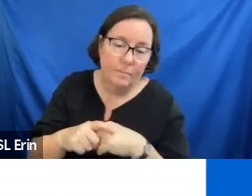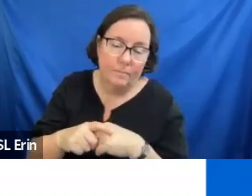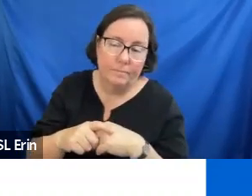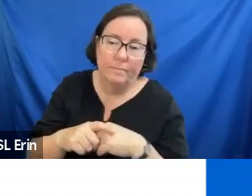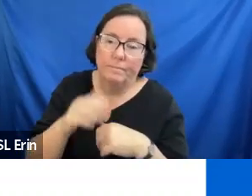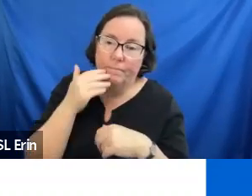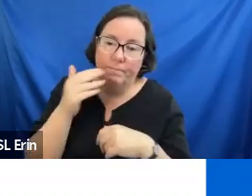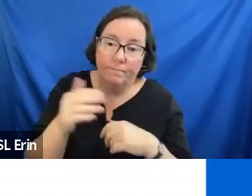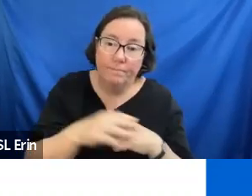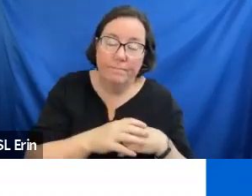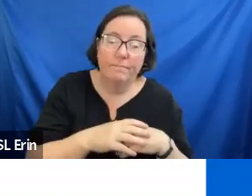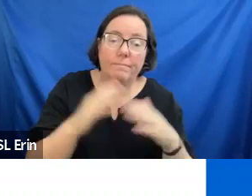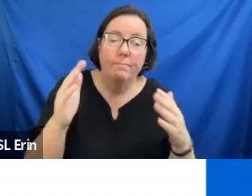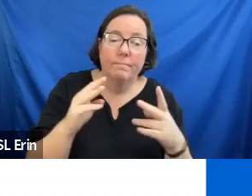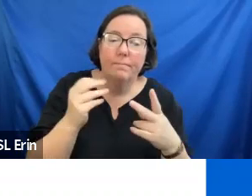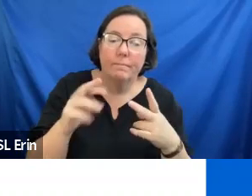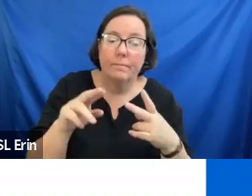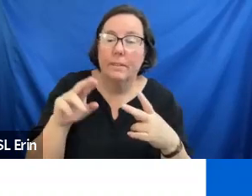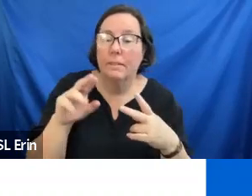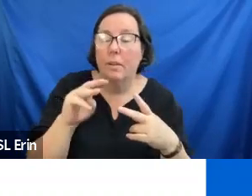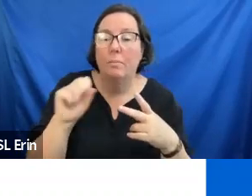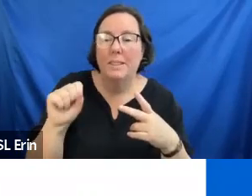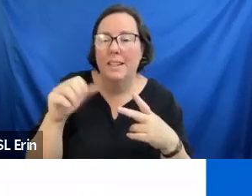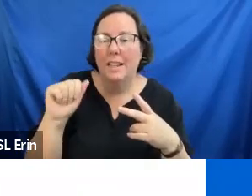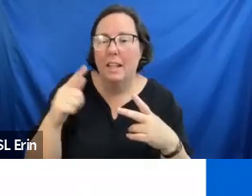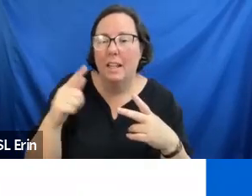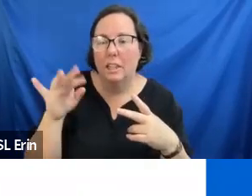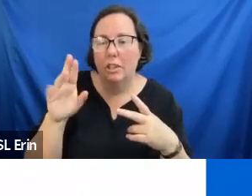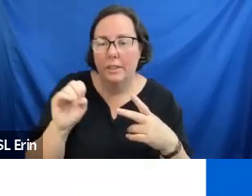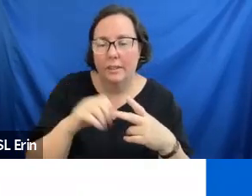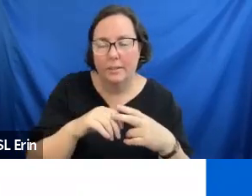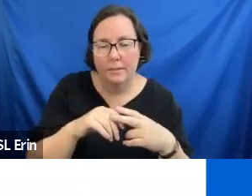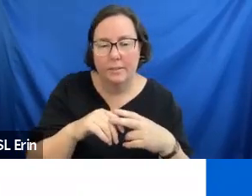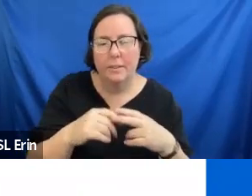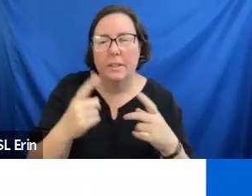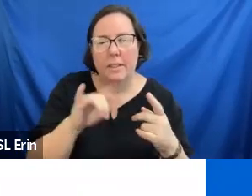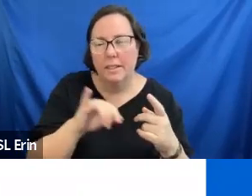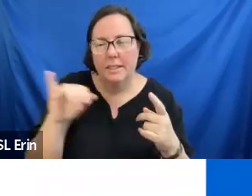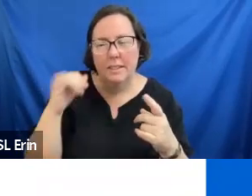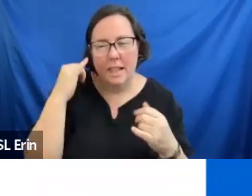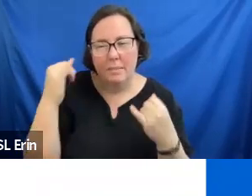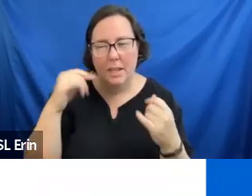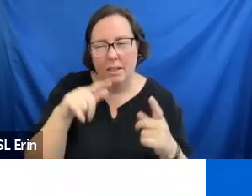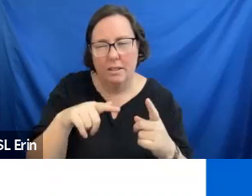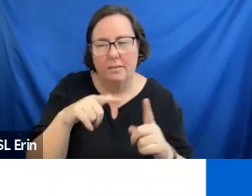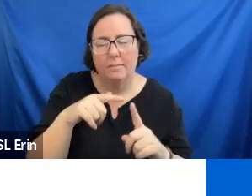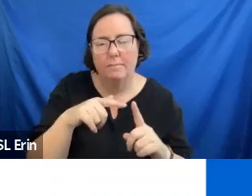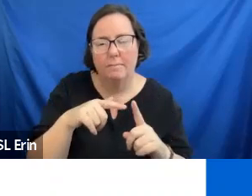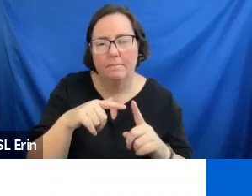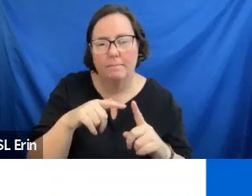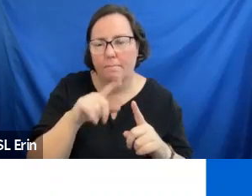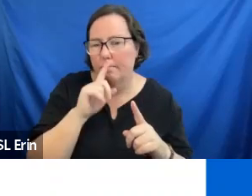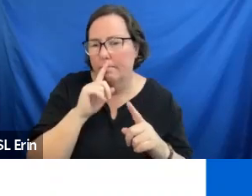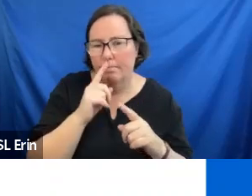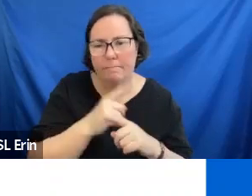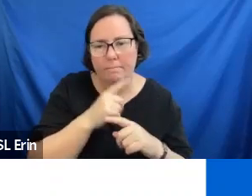Thank you. Ms. Aguirre? Yeah, wondering about the same lines. I think that